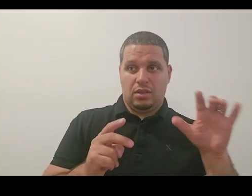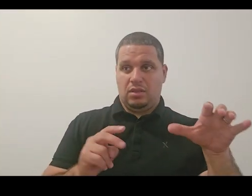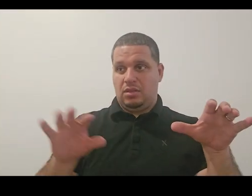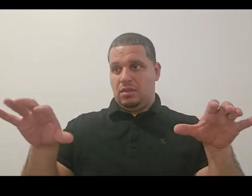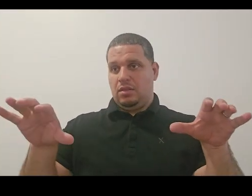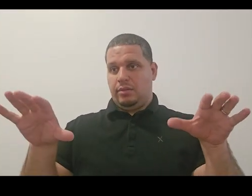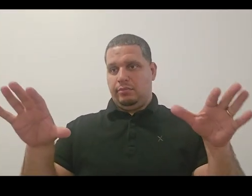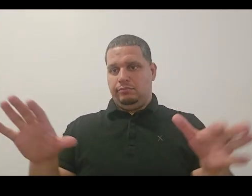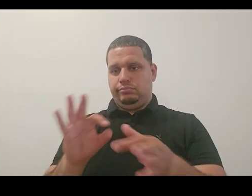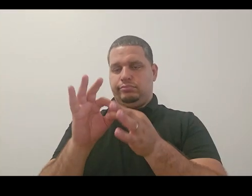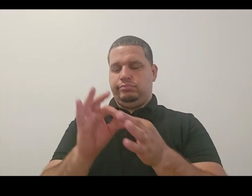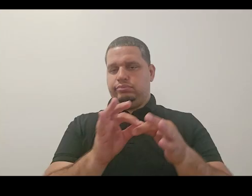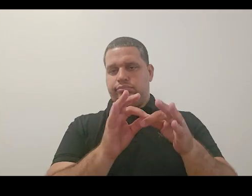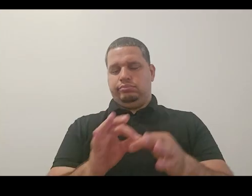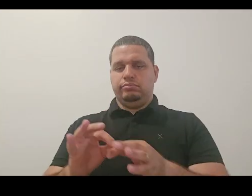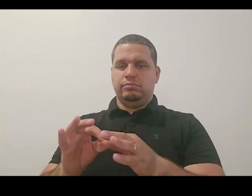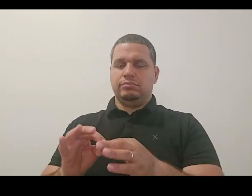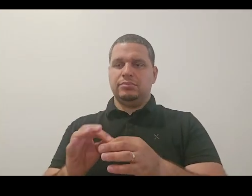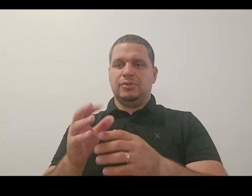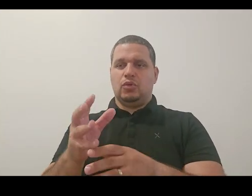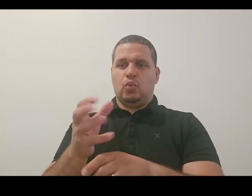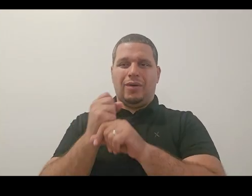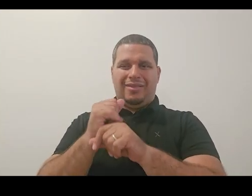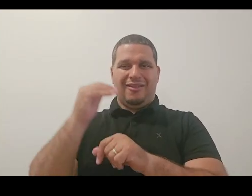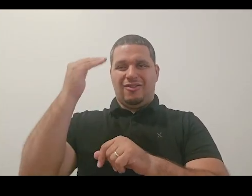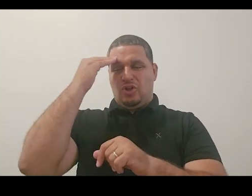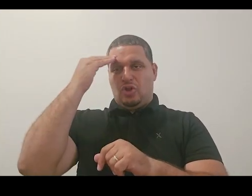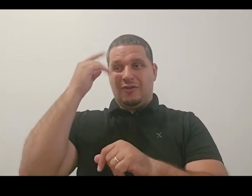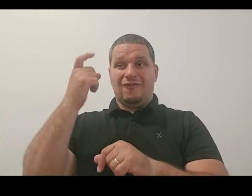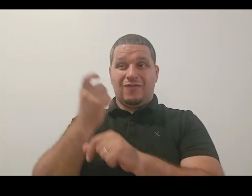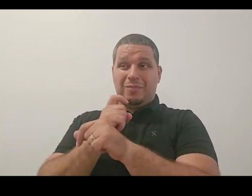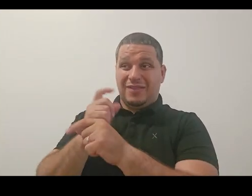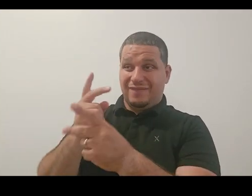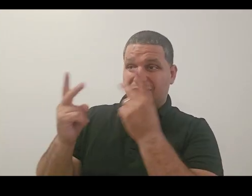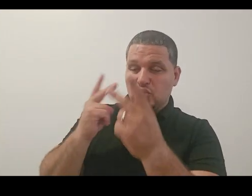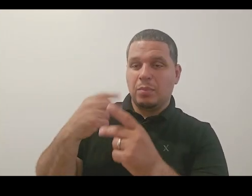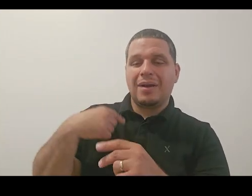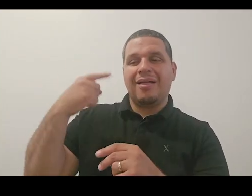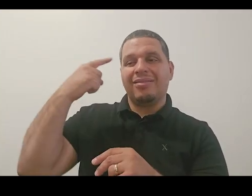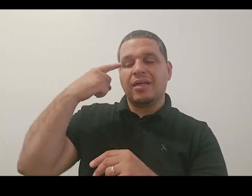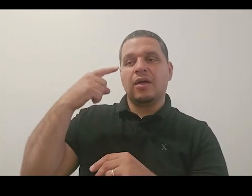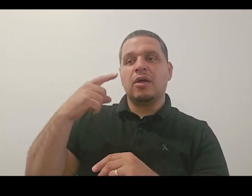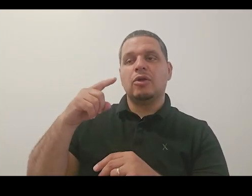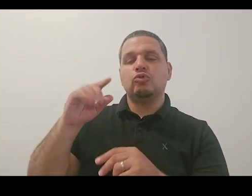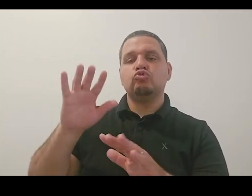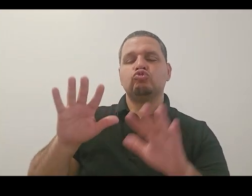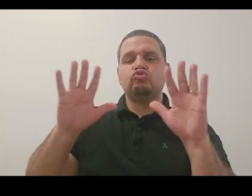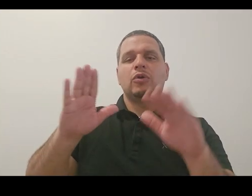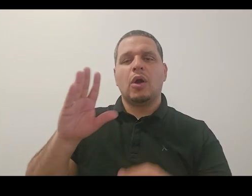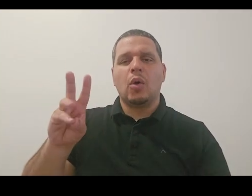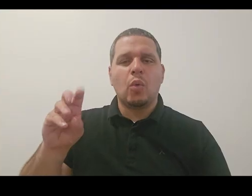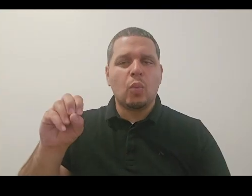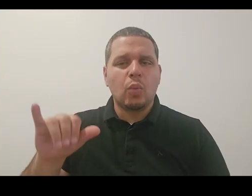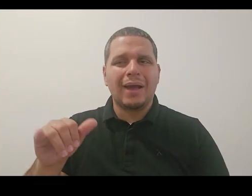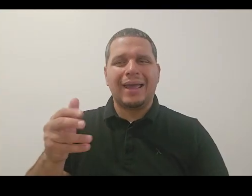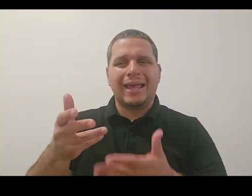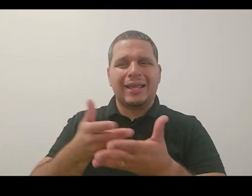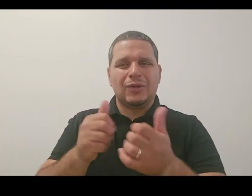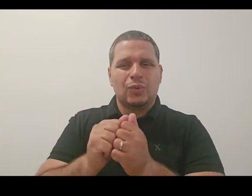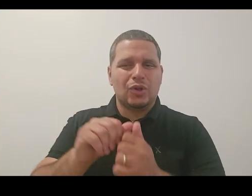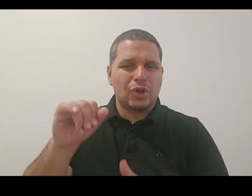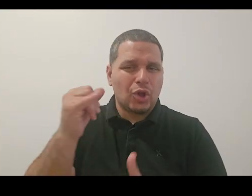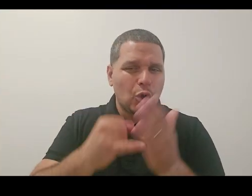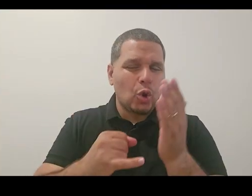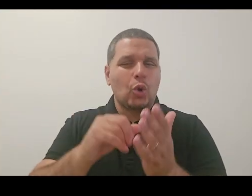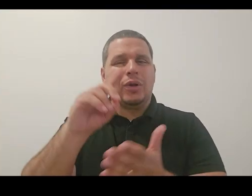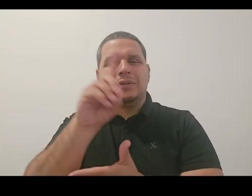visuals and non-visual modes of acquiring that knowledge of the visual. But I think it also is such a great way of